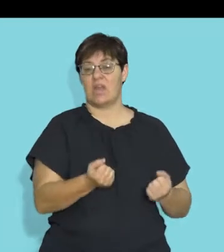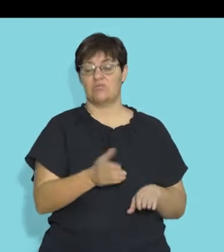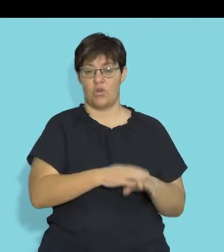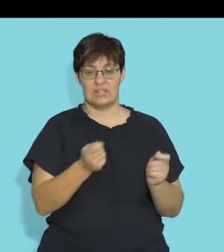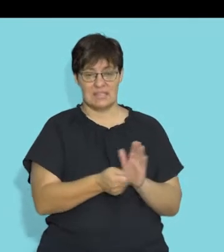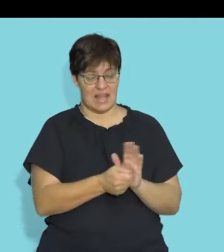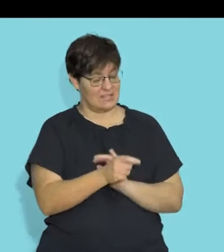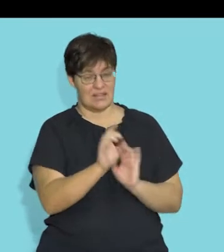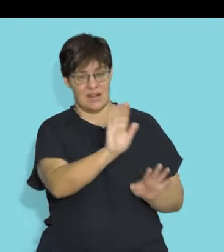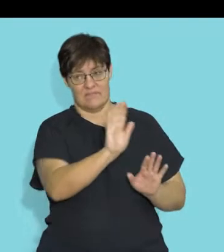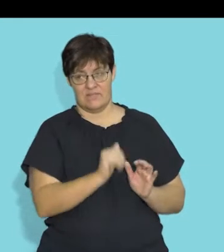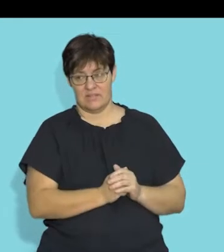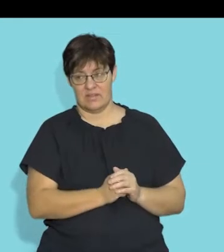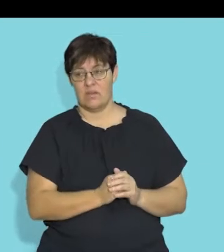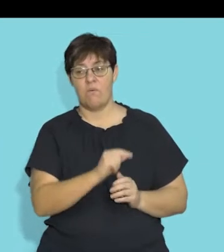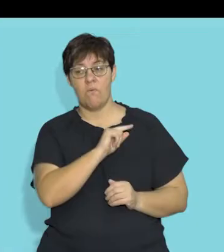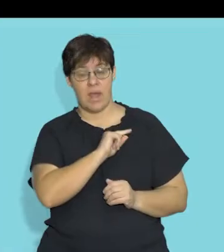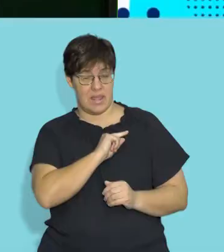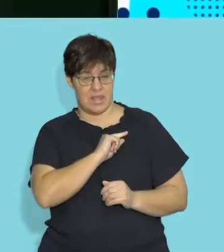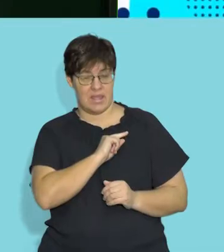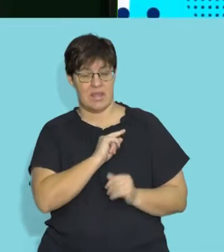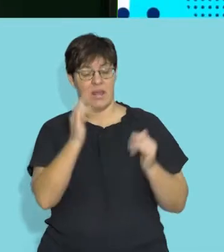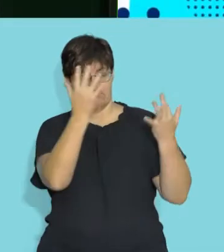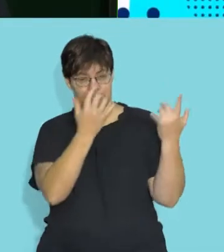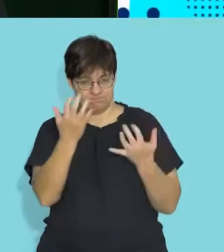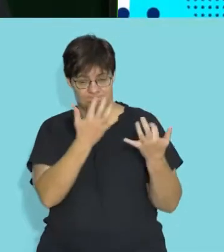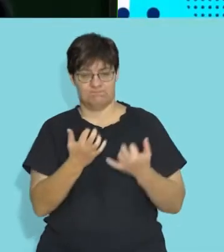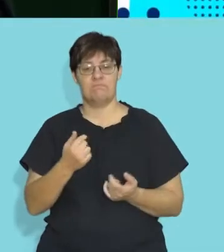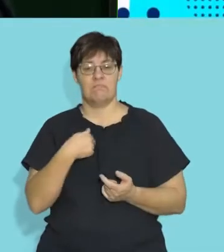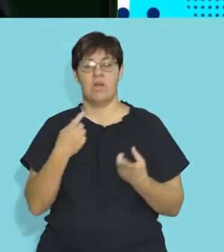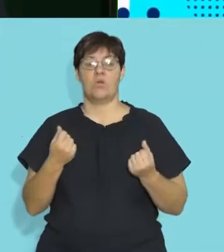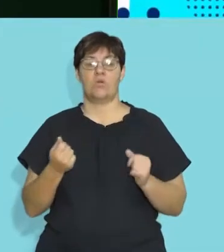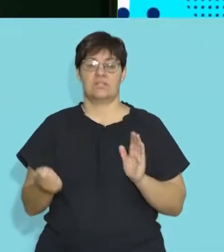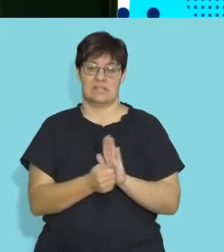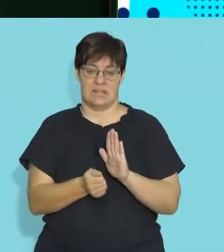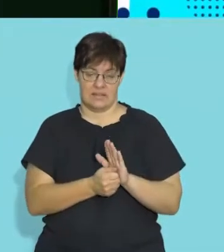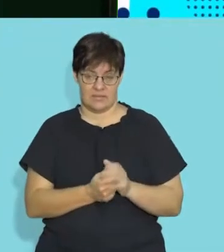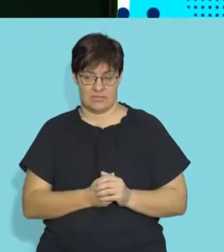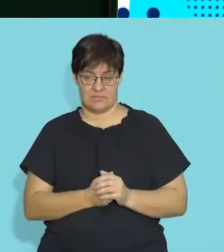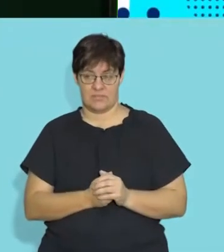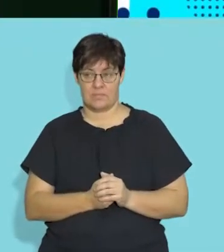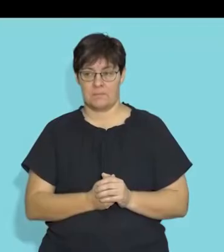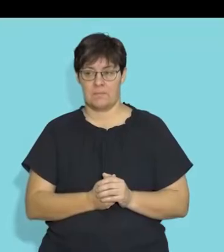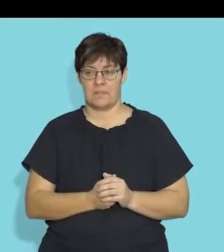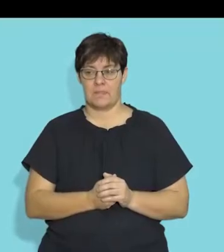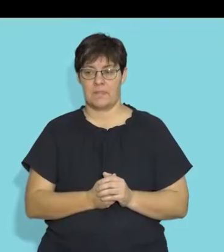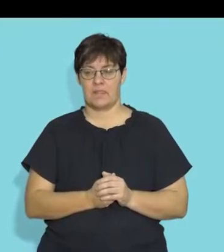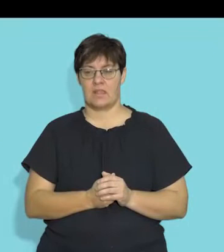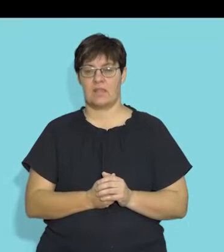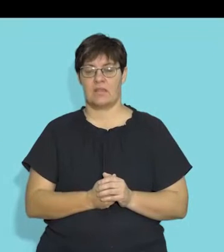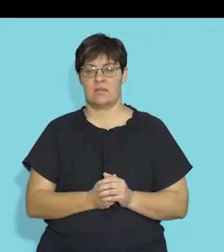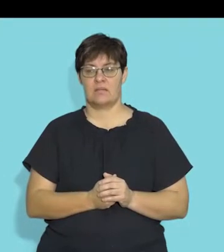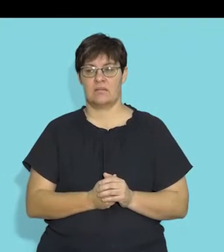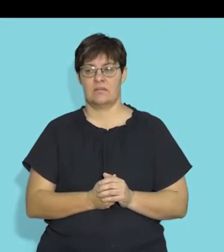on sales, right? For the purposes of calculating my cost of sales. Okay, then I go